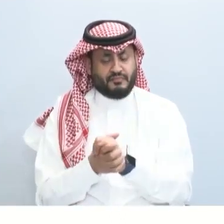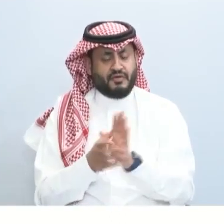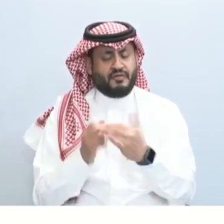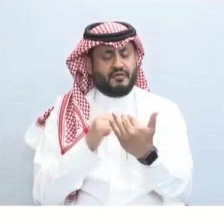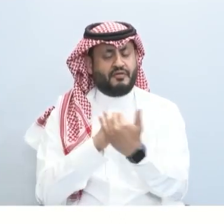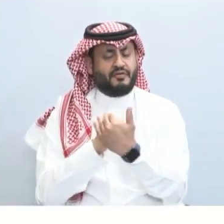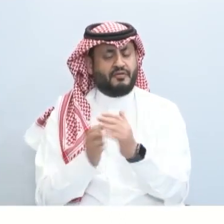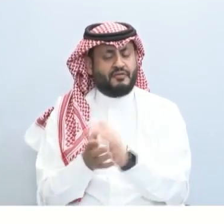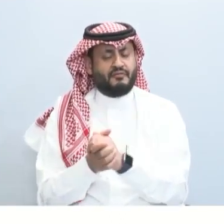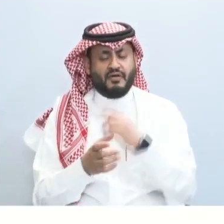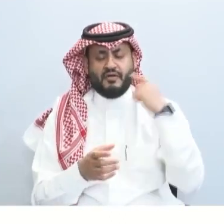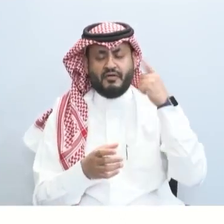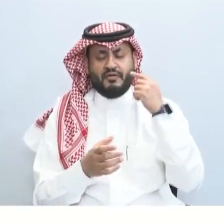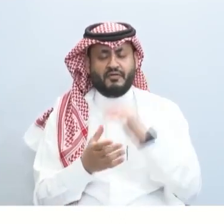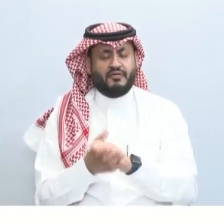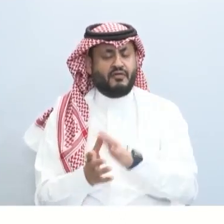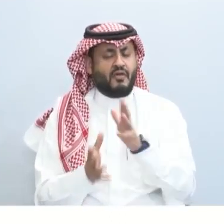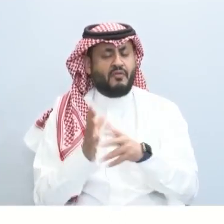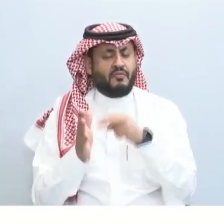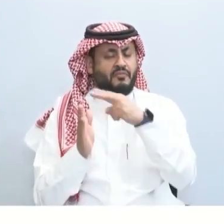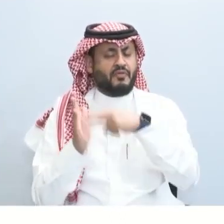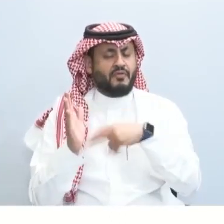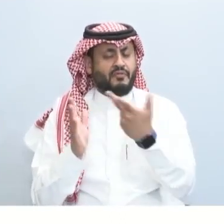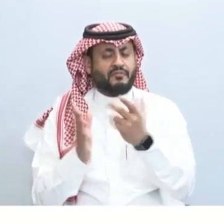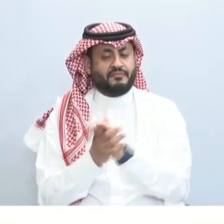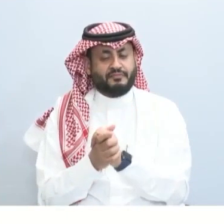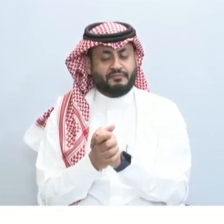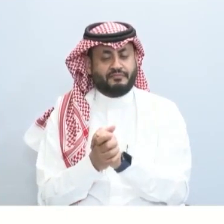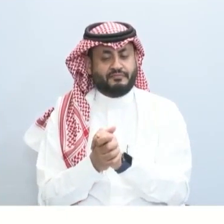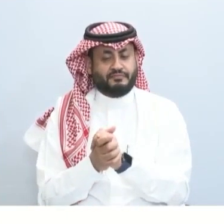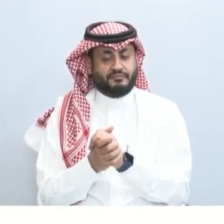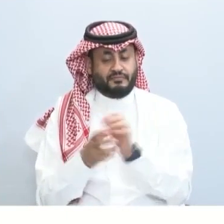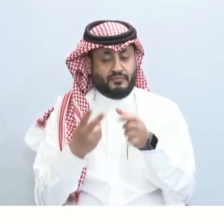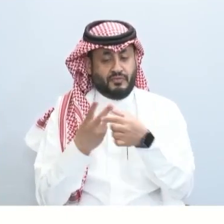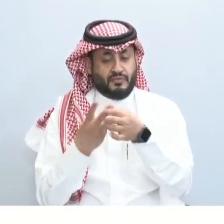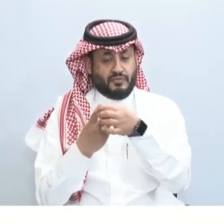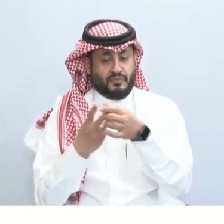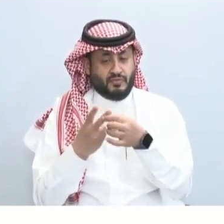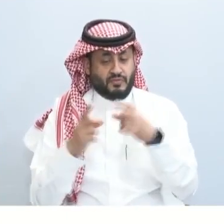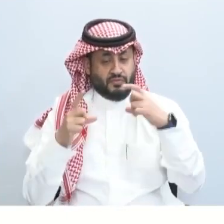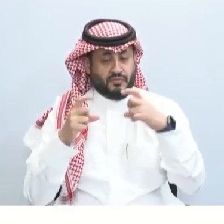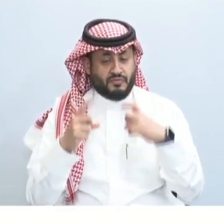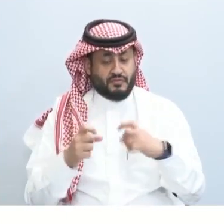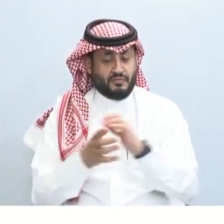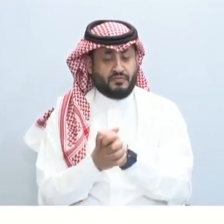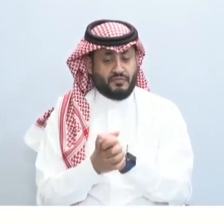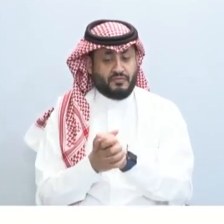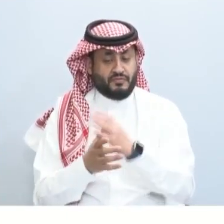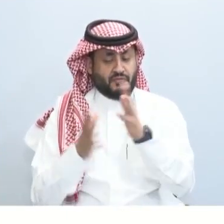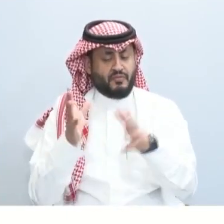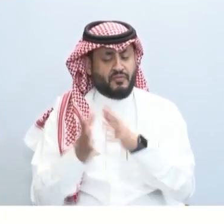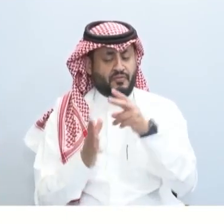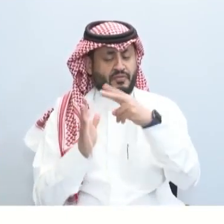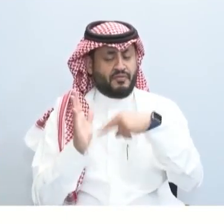me, what do you think the text will be about? So here we have two pictures that represent this text.